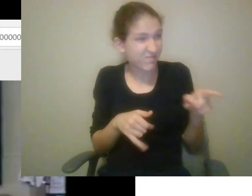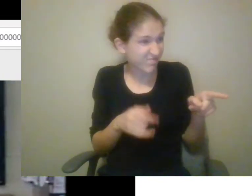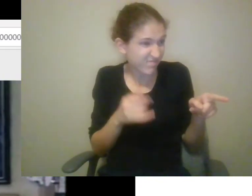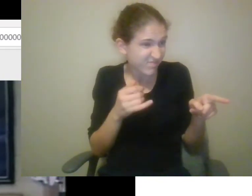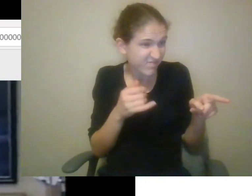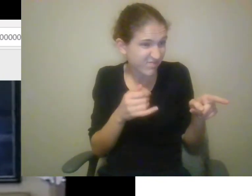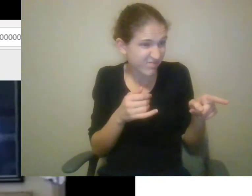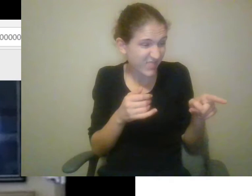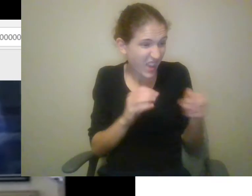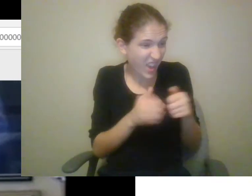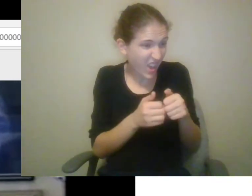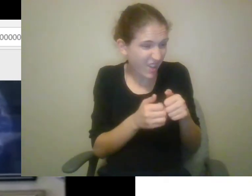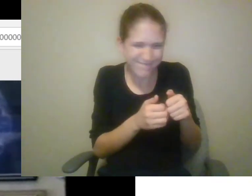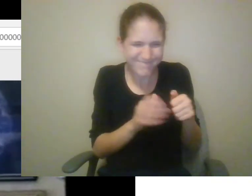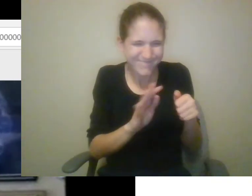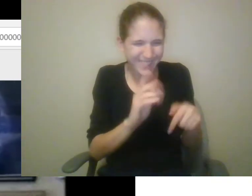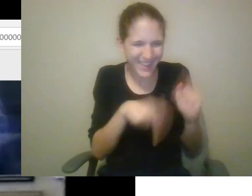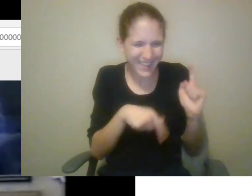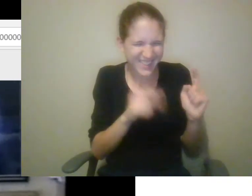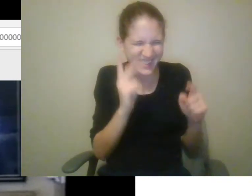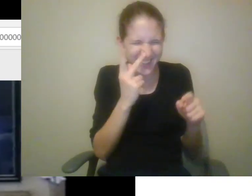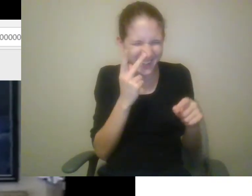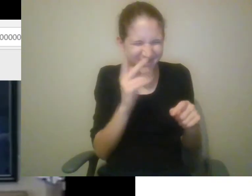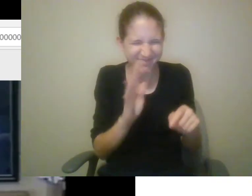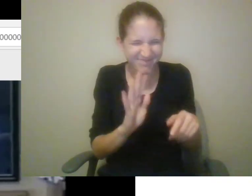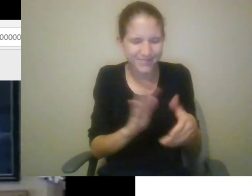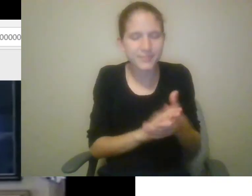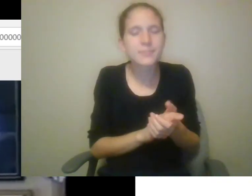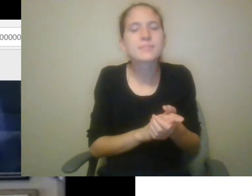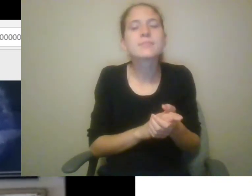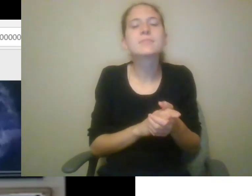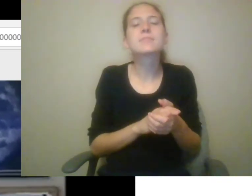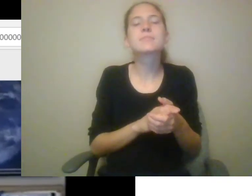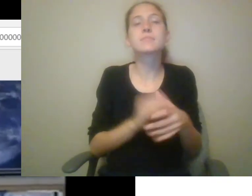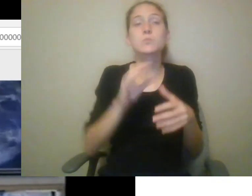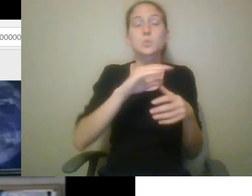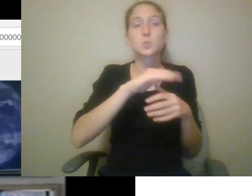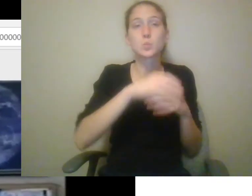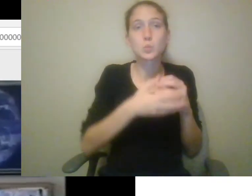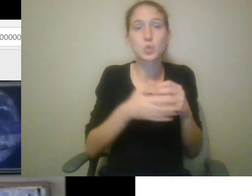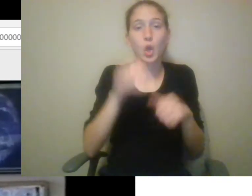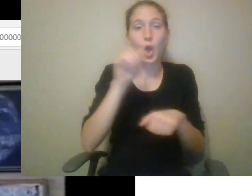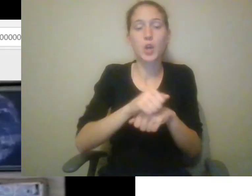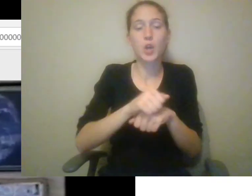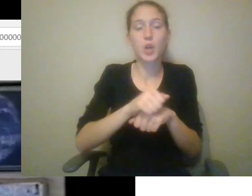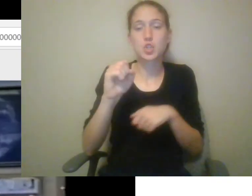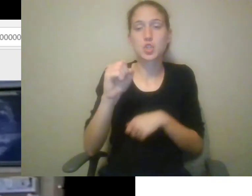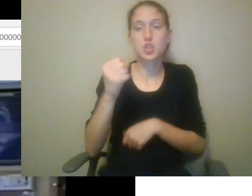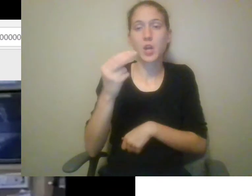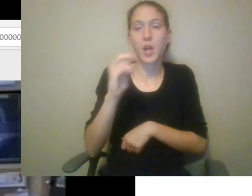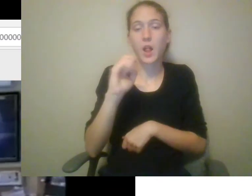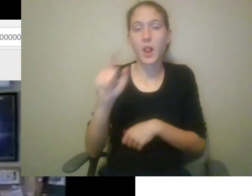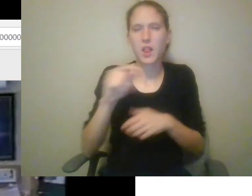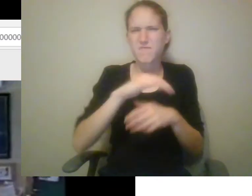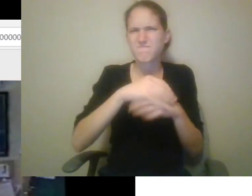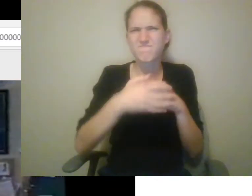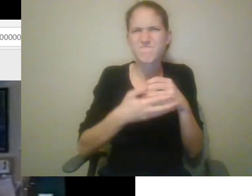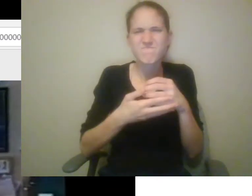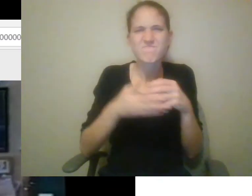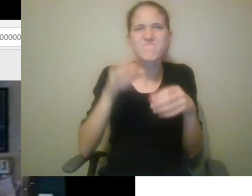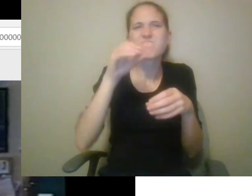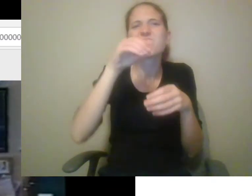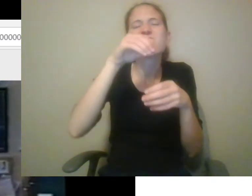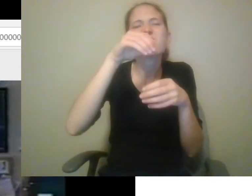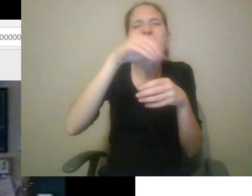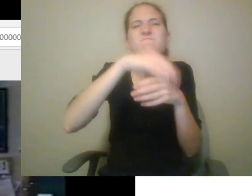Okay, the shell of an egg is made out of something called calcium carbonate, which is something that's a base, something